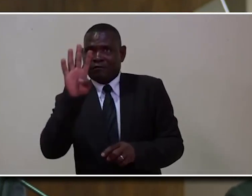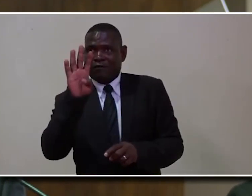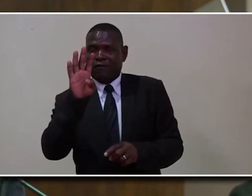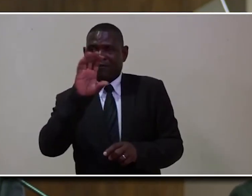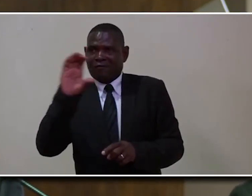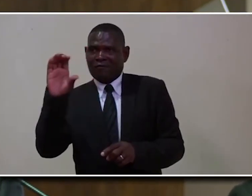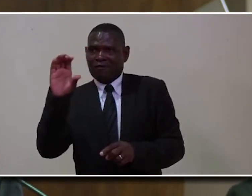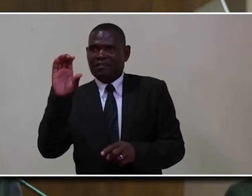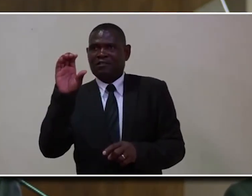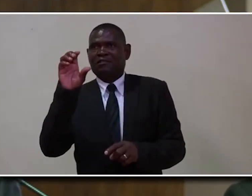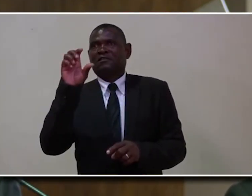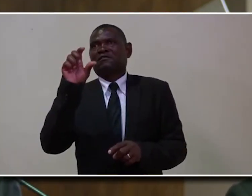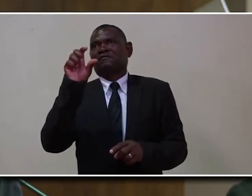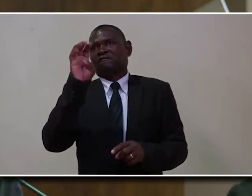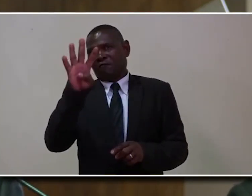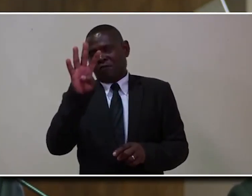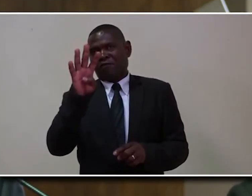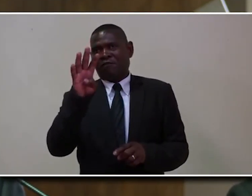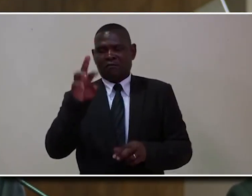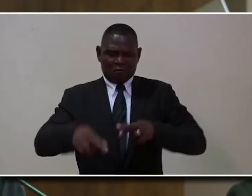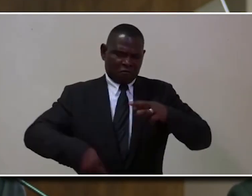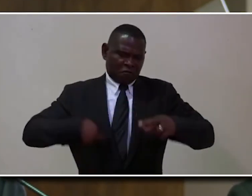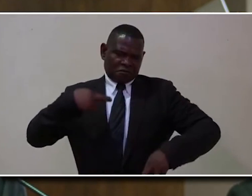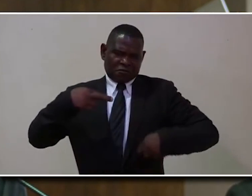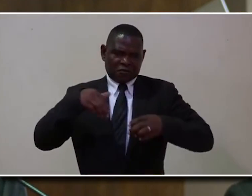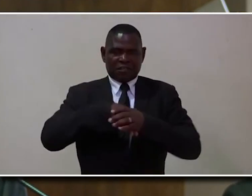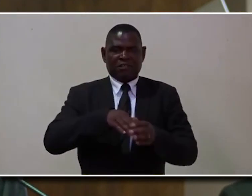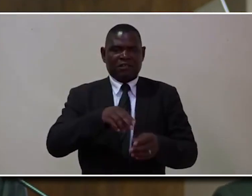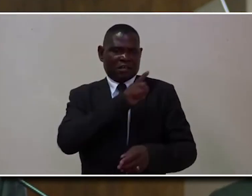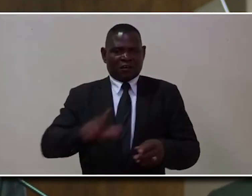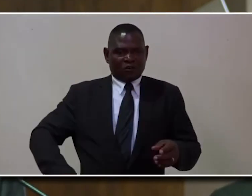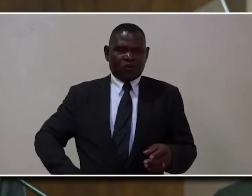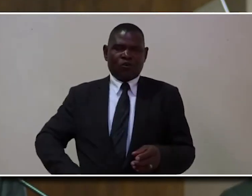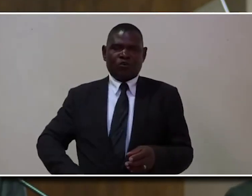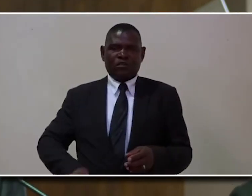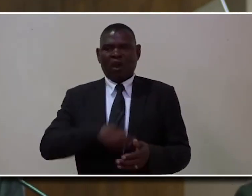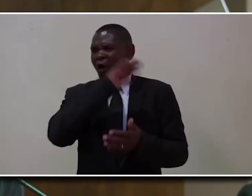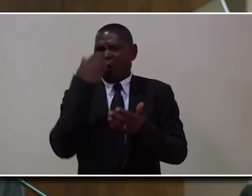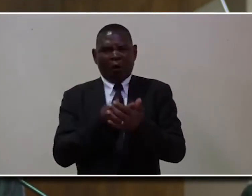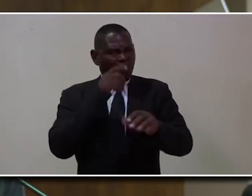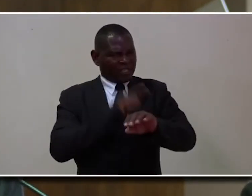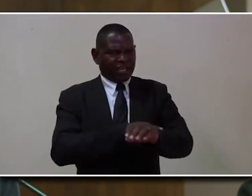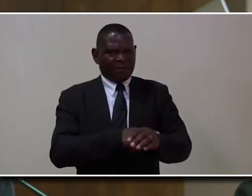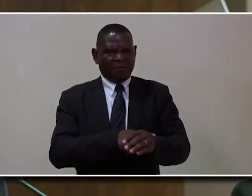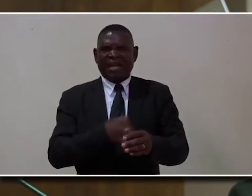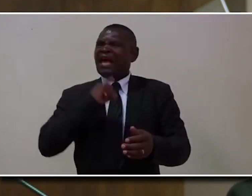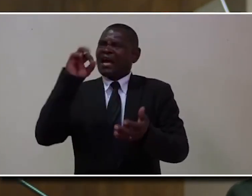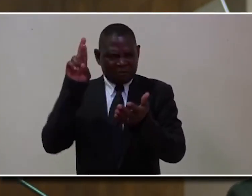the Lord always. Kondwerani mwa ambuye ntawi zose. Again, I will say